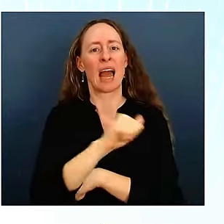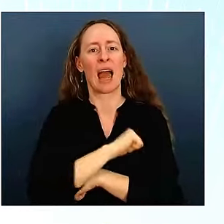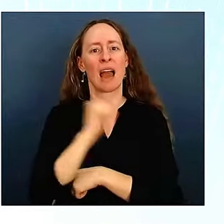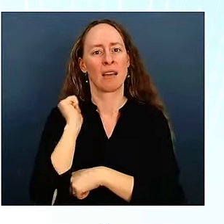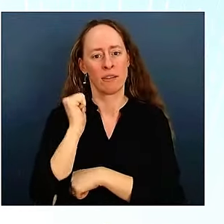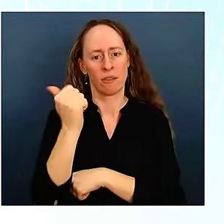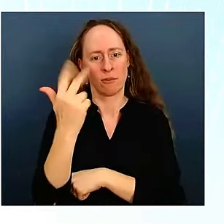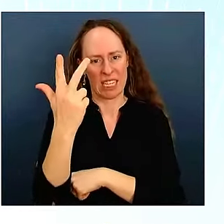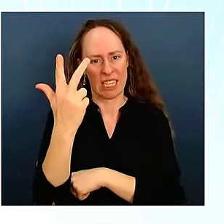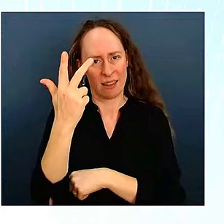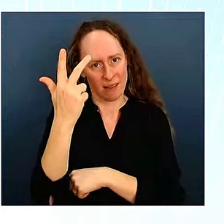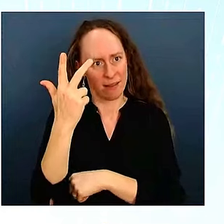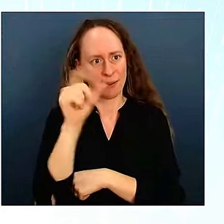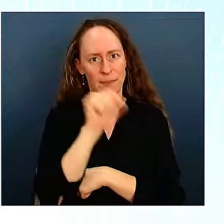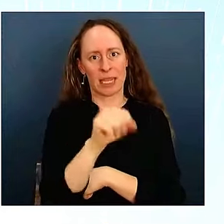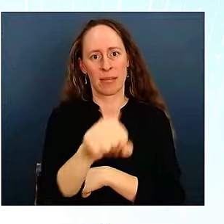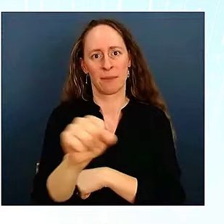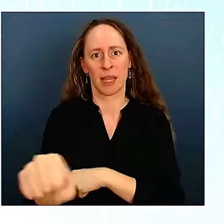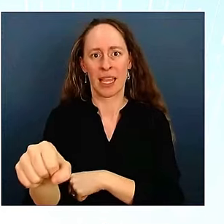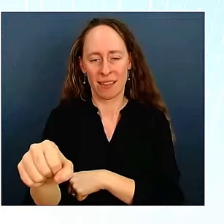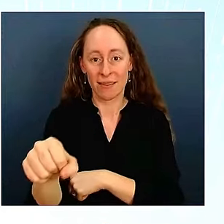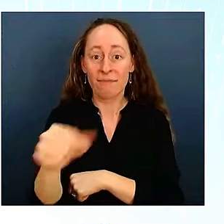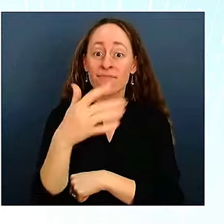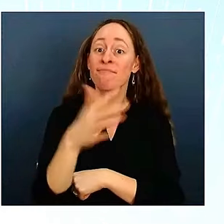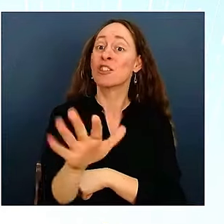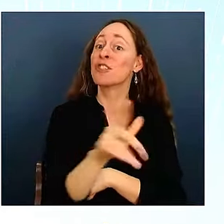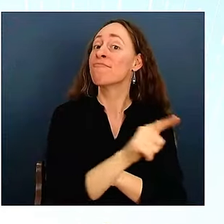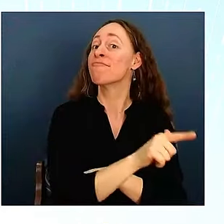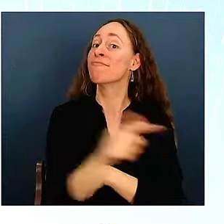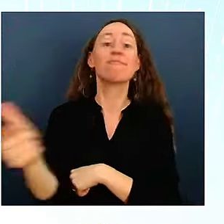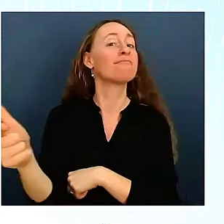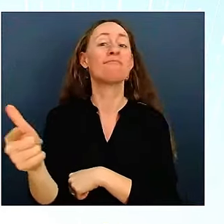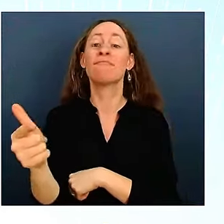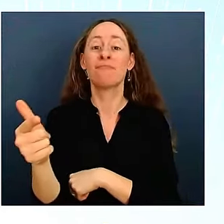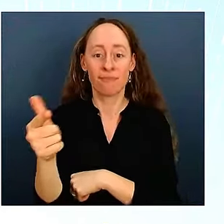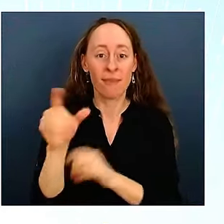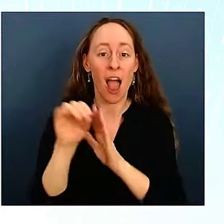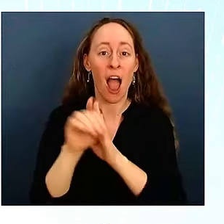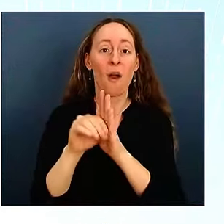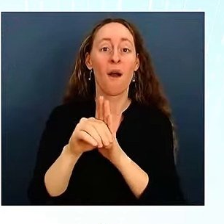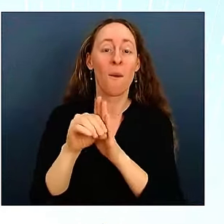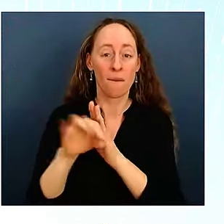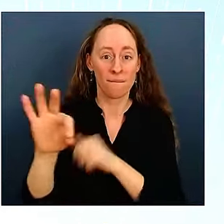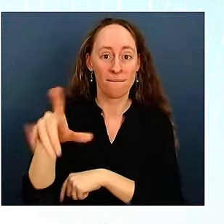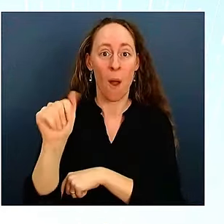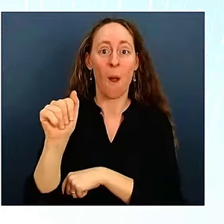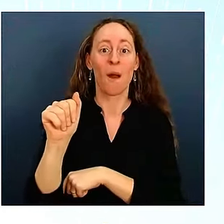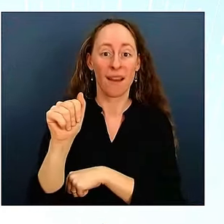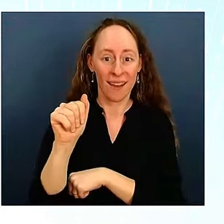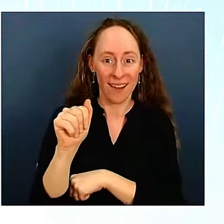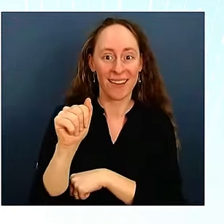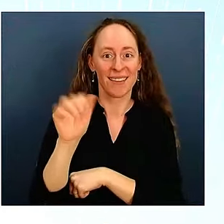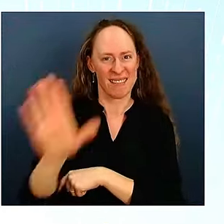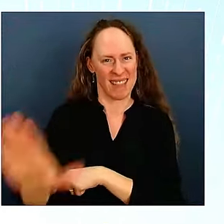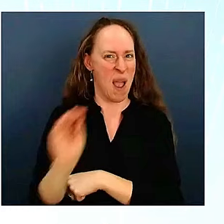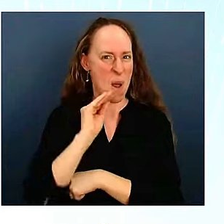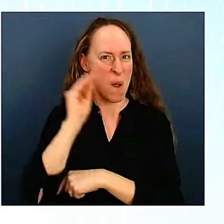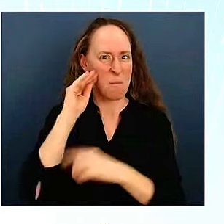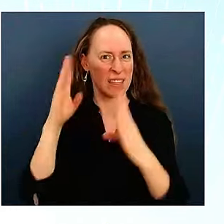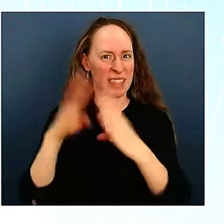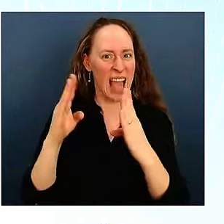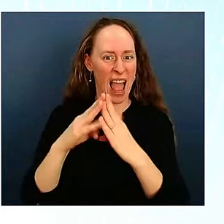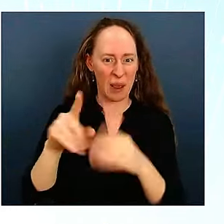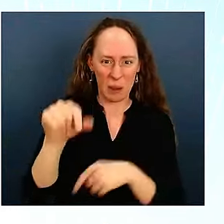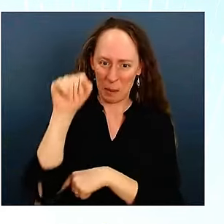the road. It's a big deal. And in the conference finals, you capped a legendary comeback against your Cincinnati